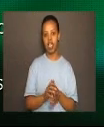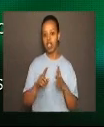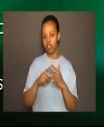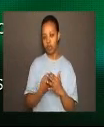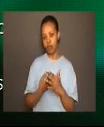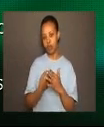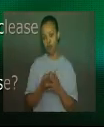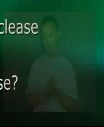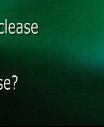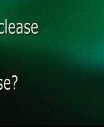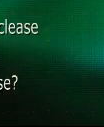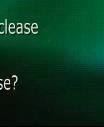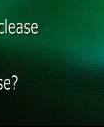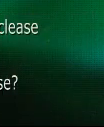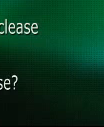Begin.